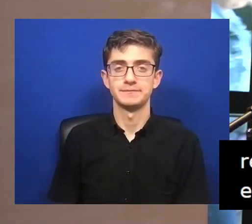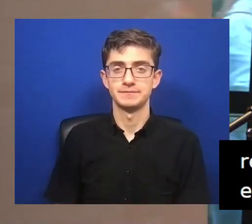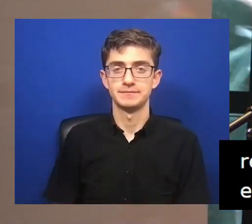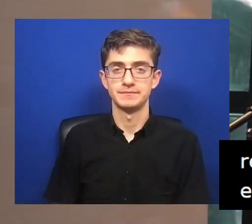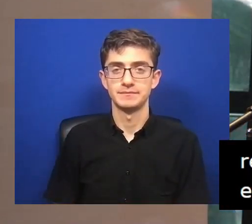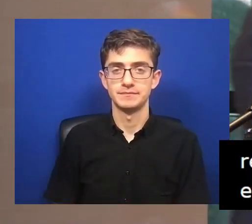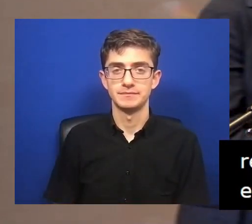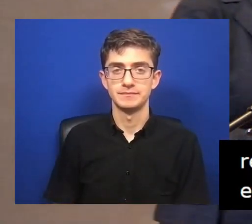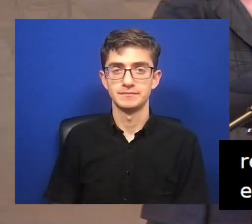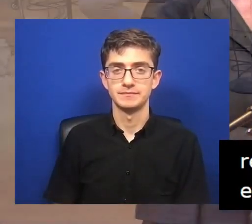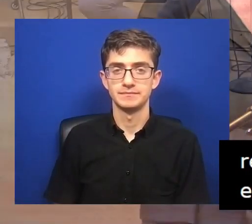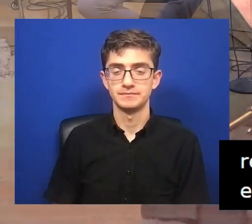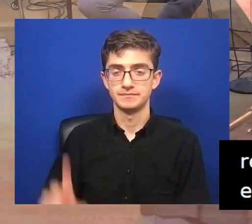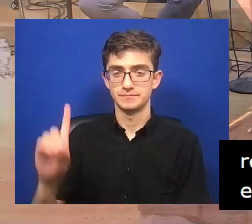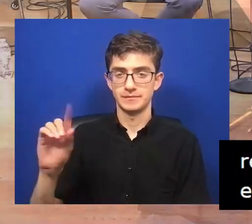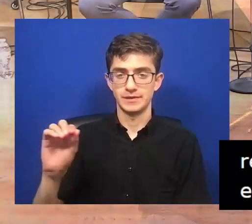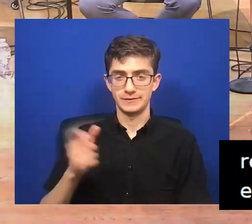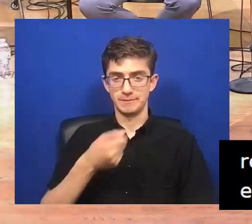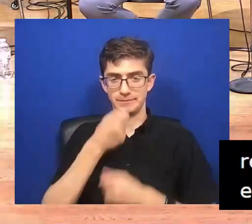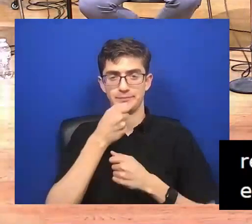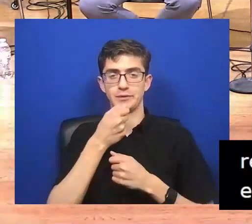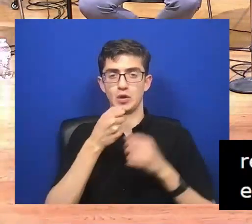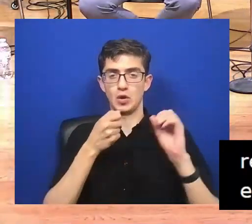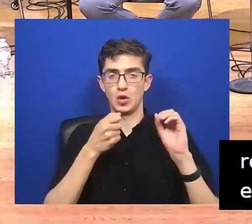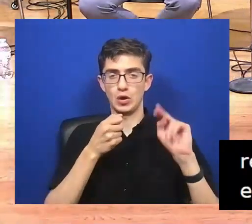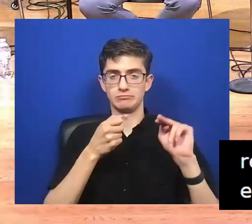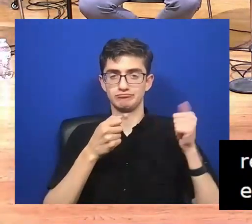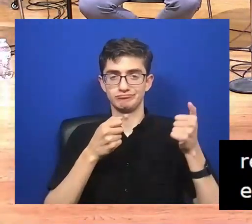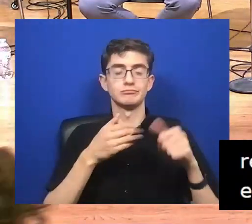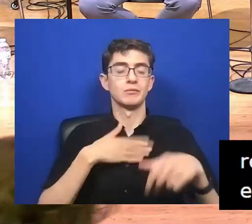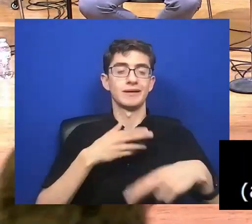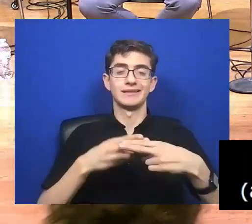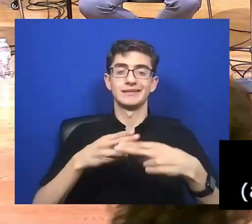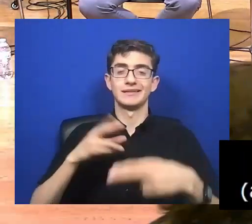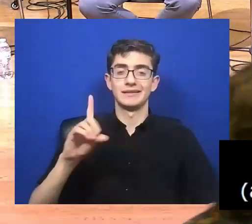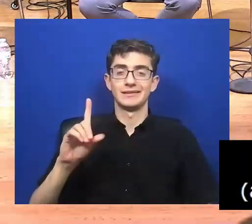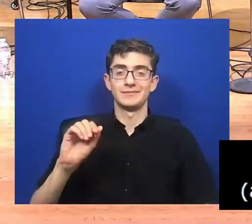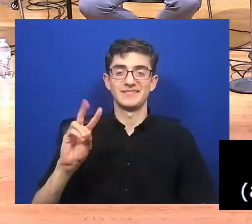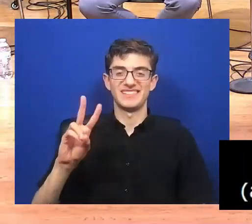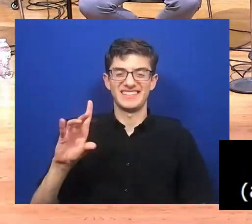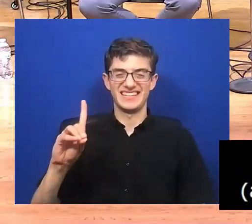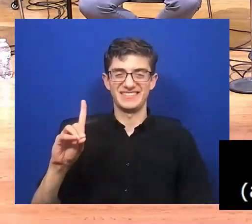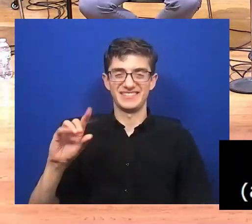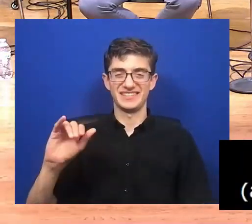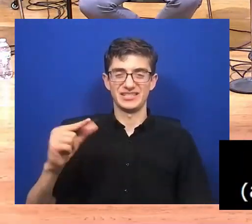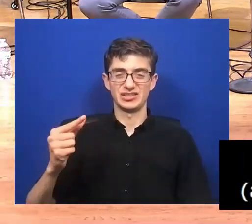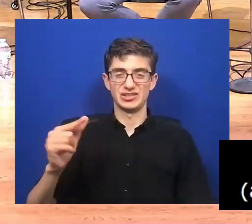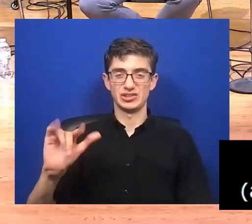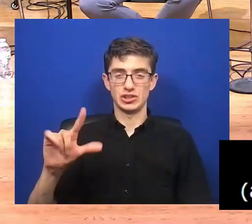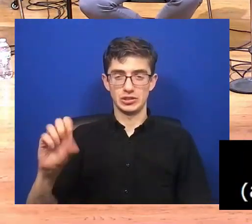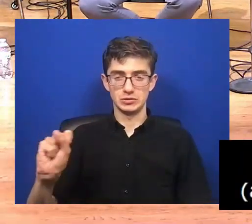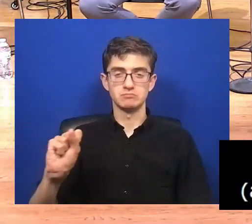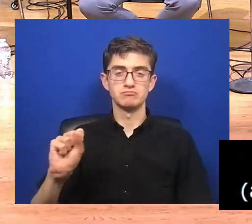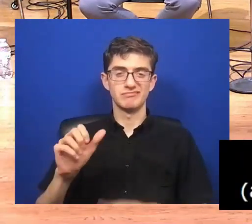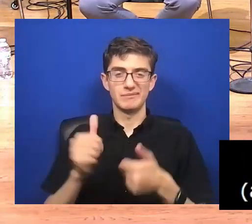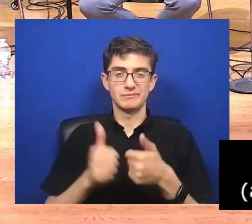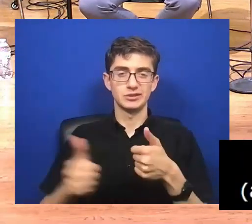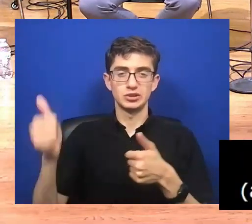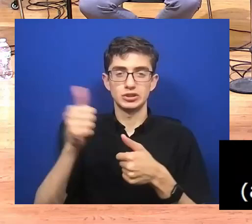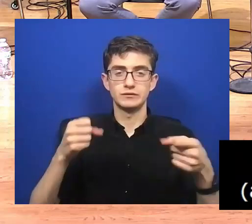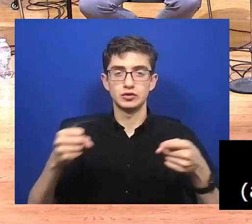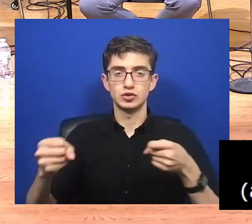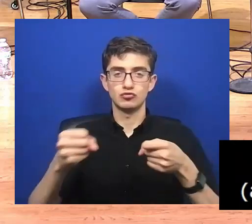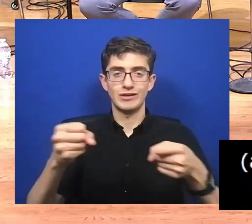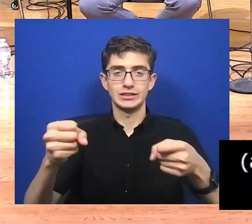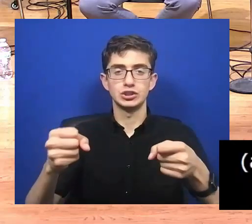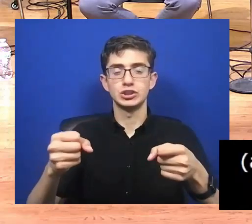Okay, this is on. My name is David Giles. I'm the Chief Strategy Officer of Brooklyn Public Library. The Brooklyn Public